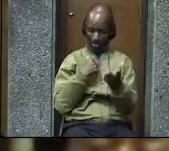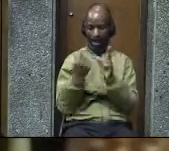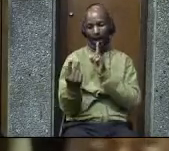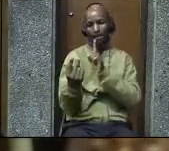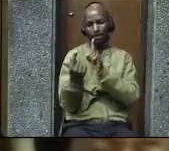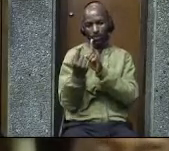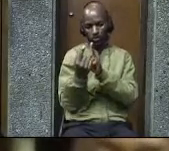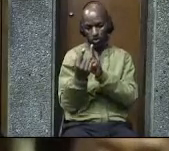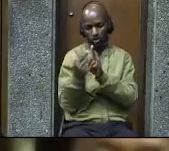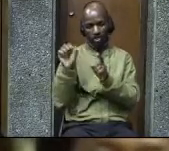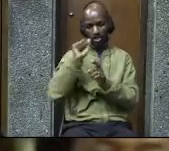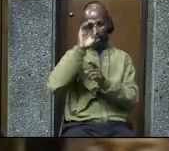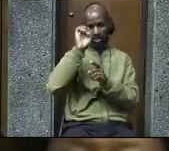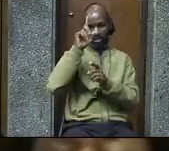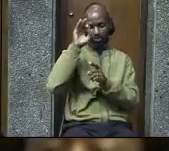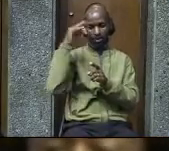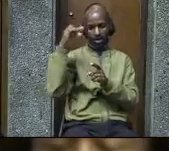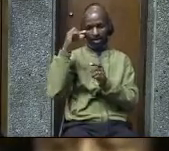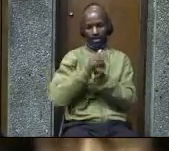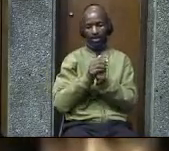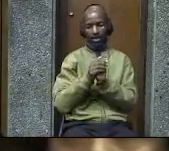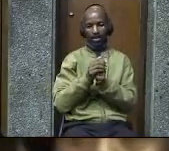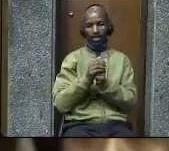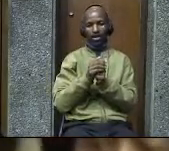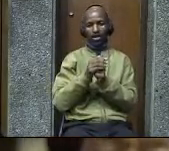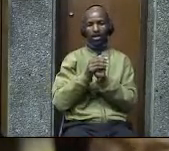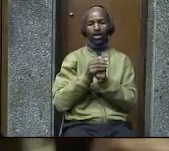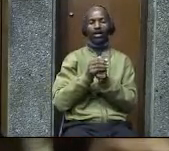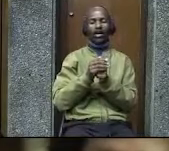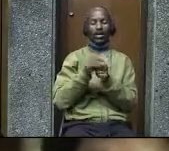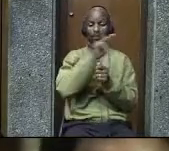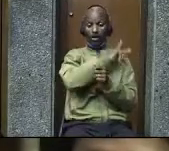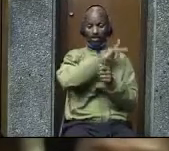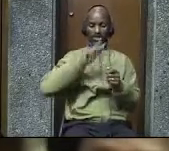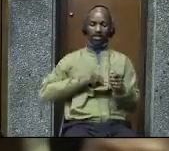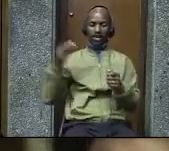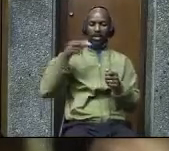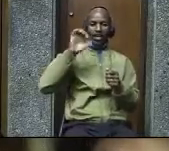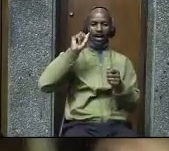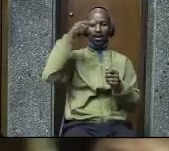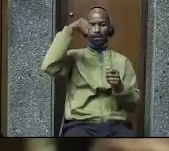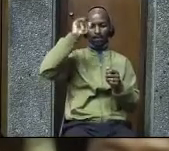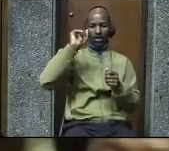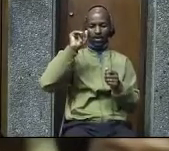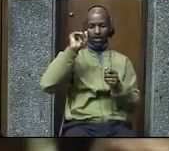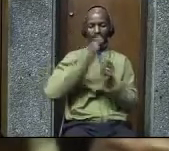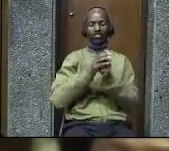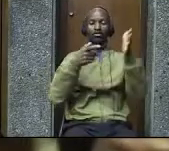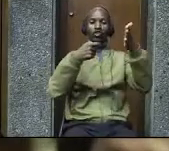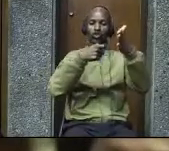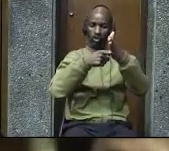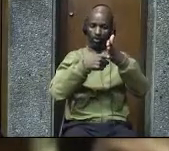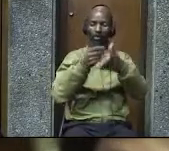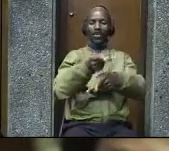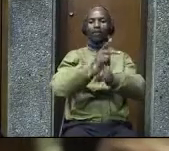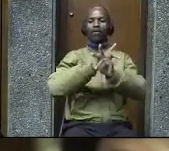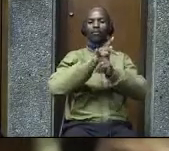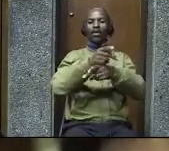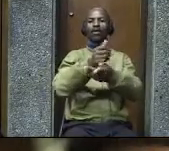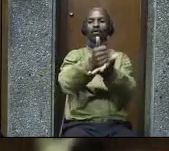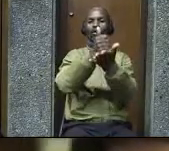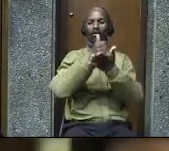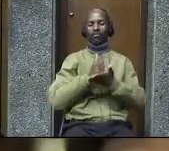I approached Sidibeng Breweries and President Hyper Supermarket. They are prepared to help me.